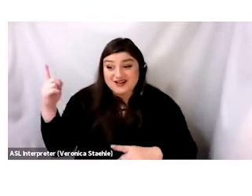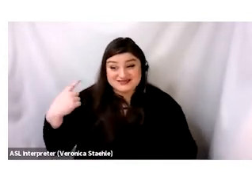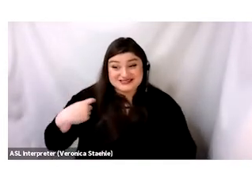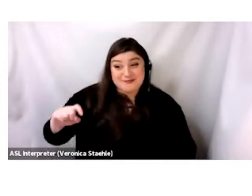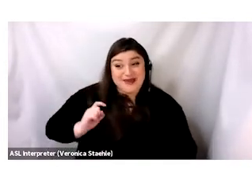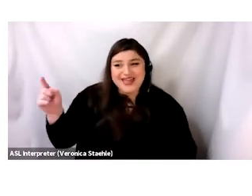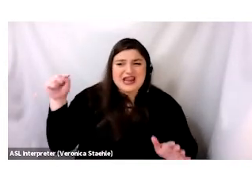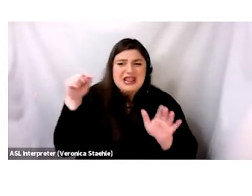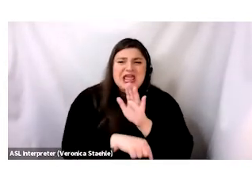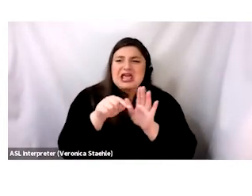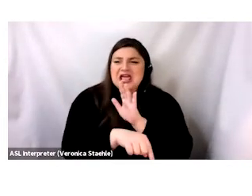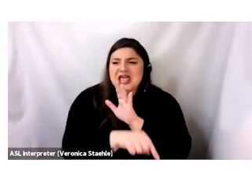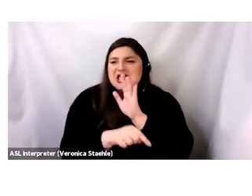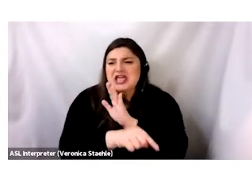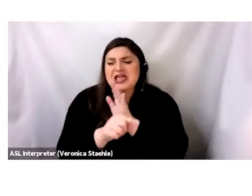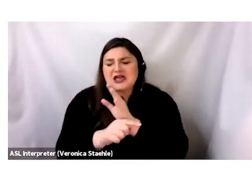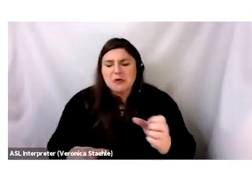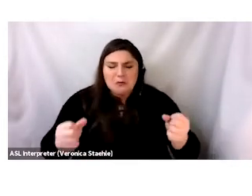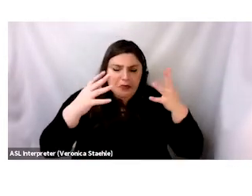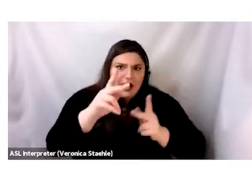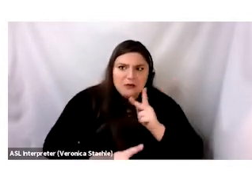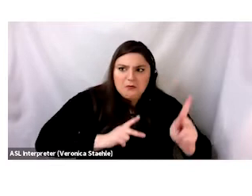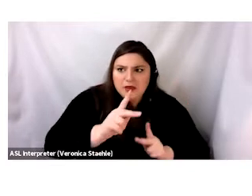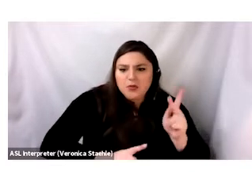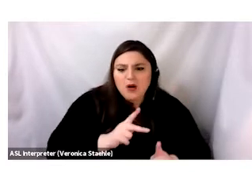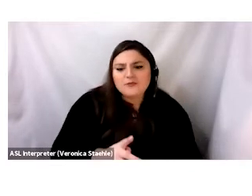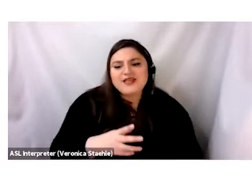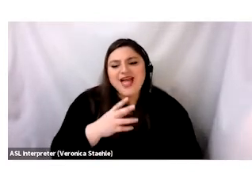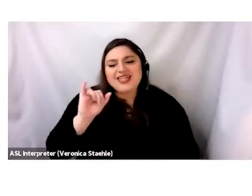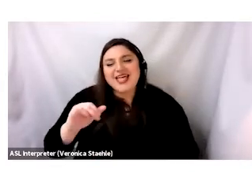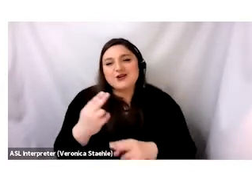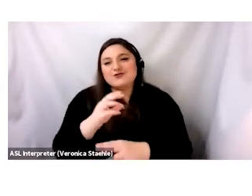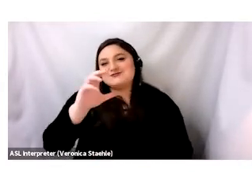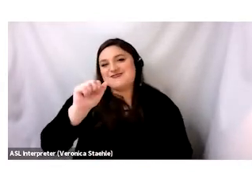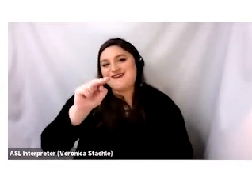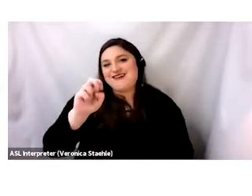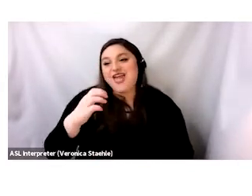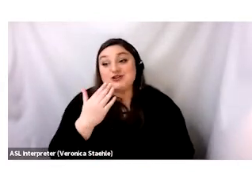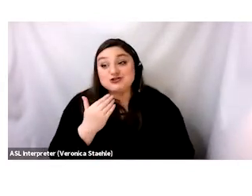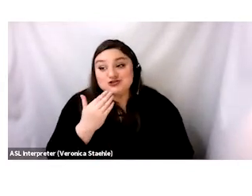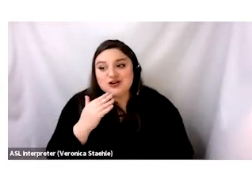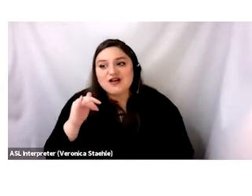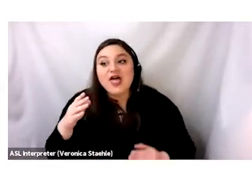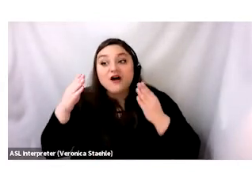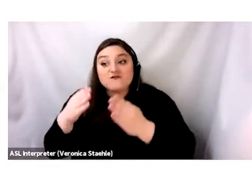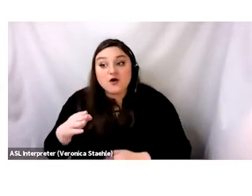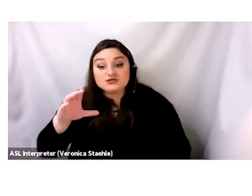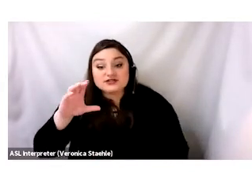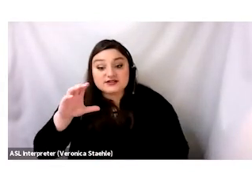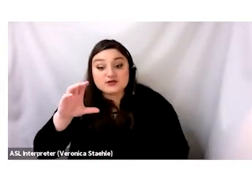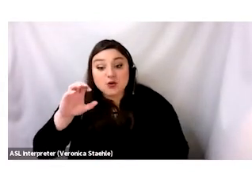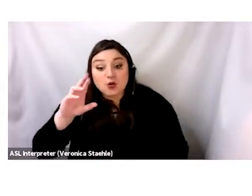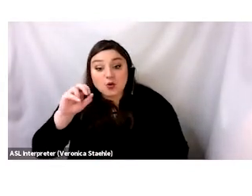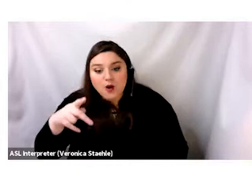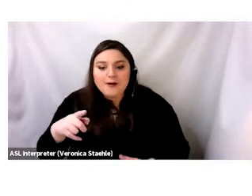massive numbers. Cane sugar was of high value, which was a focus crop, and cotton became a low bulk export product.